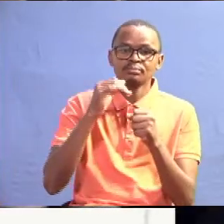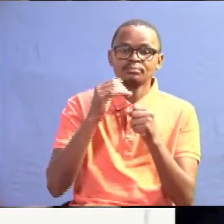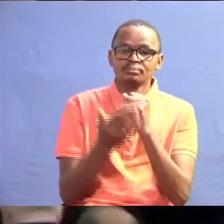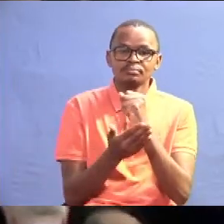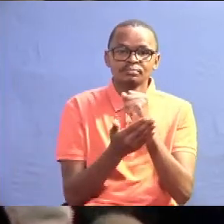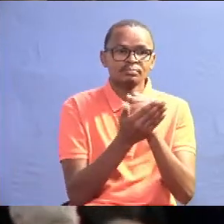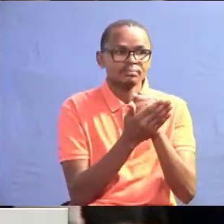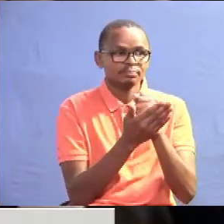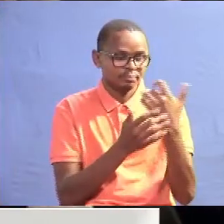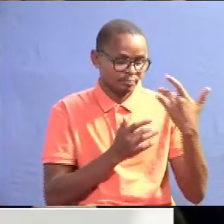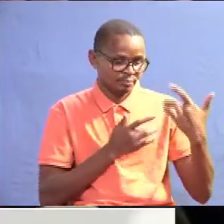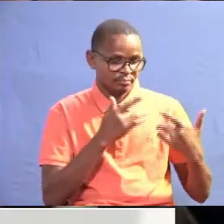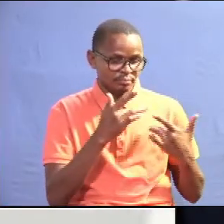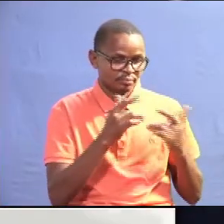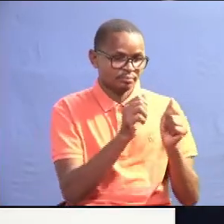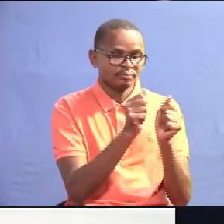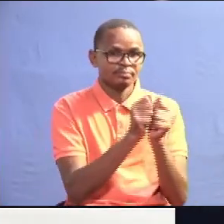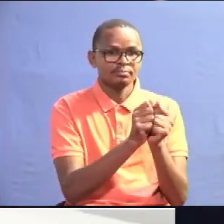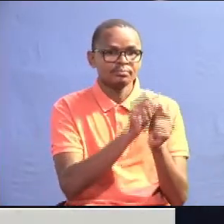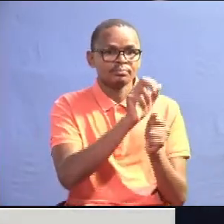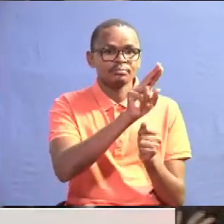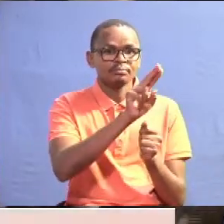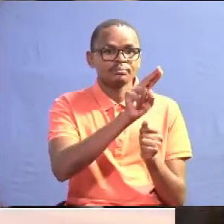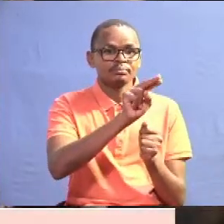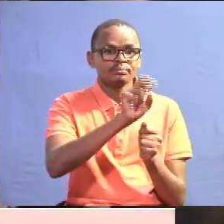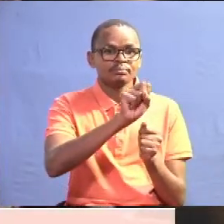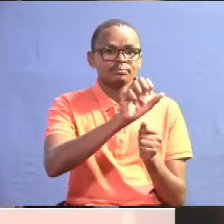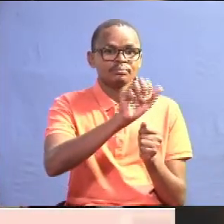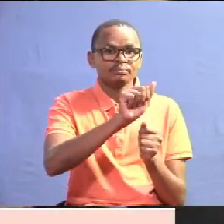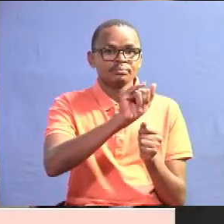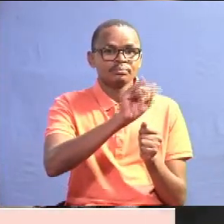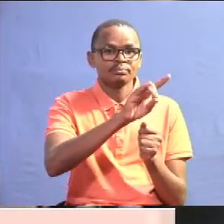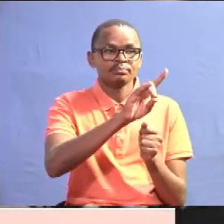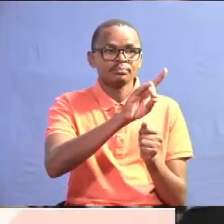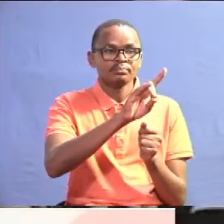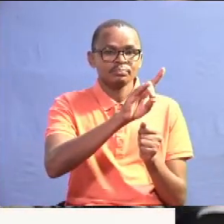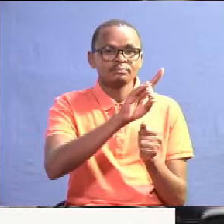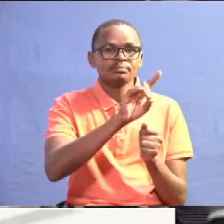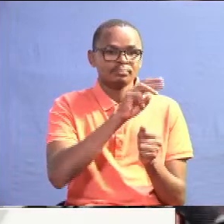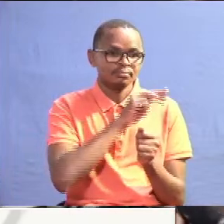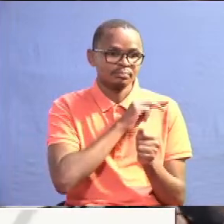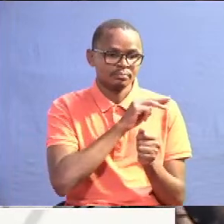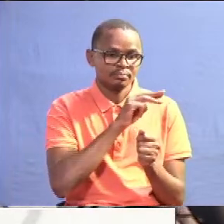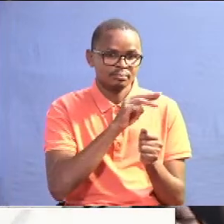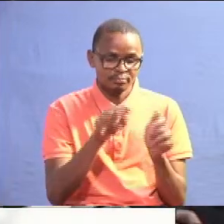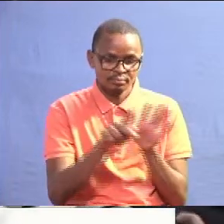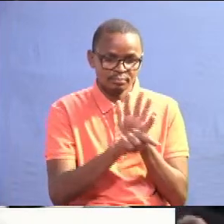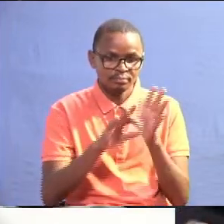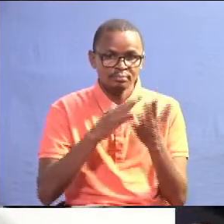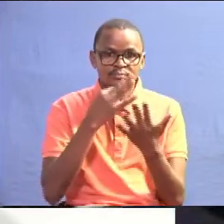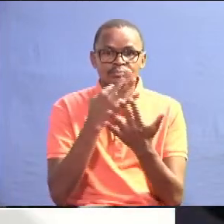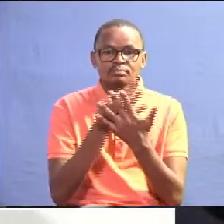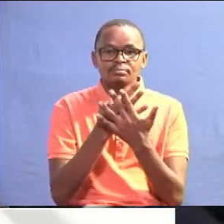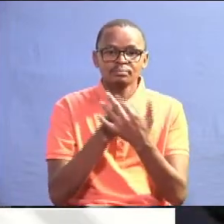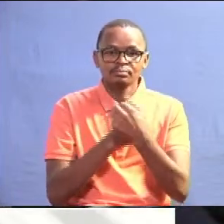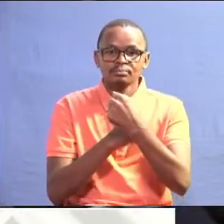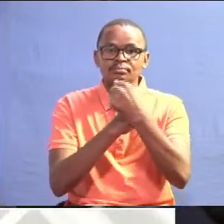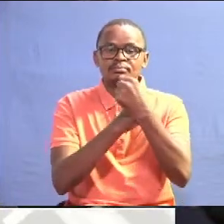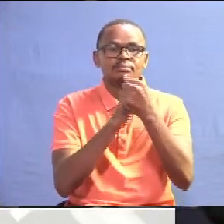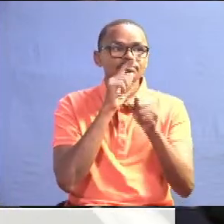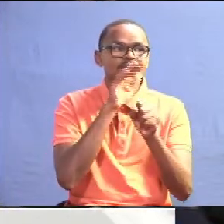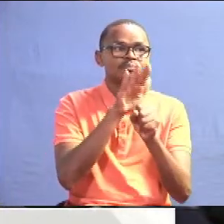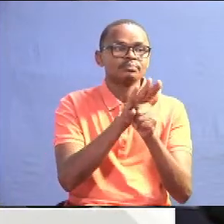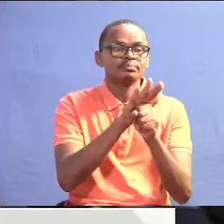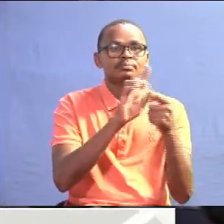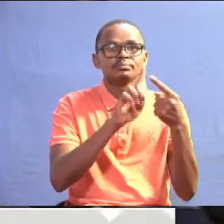has raised concerns, with the United States having emerged as the mission's primary financial backbone, with pledges